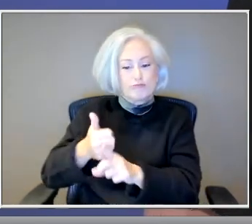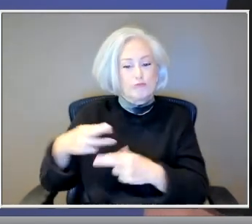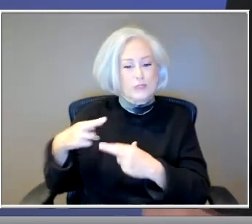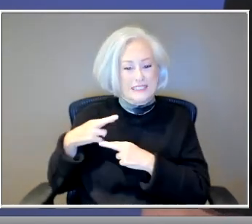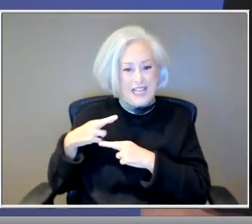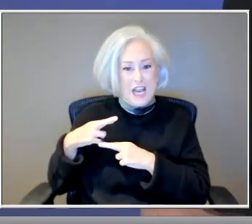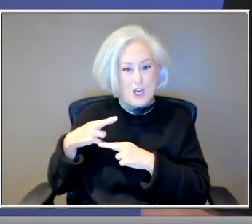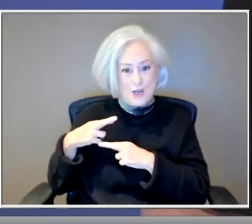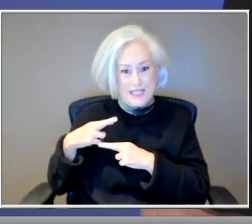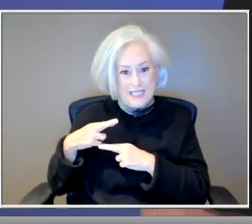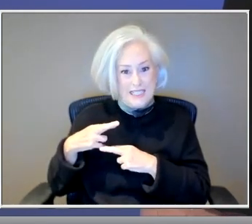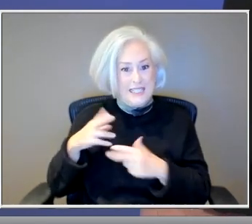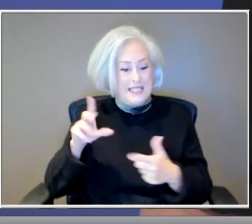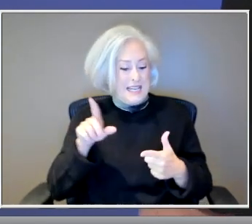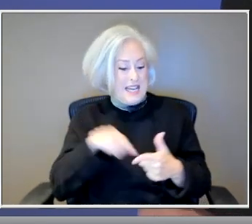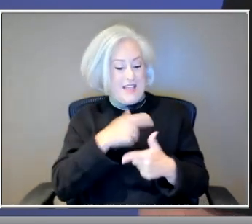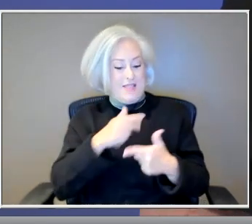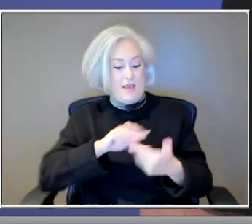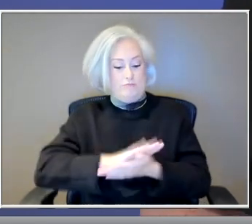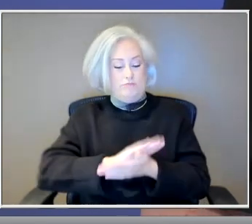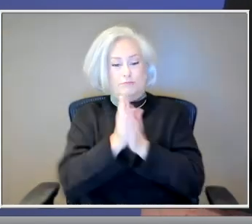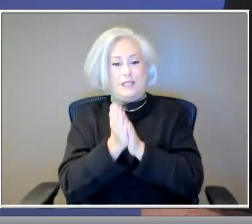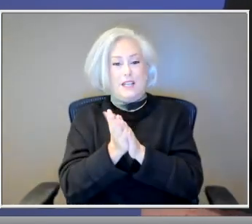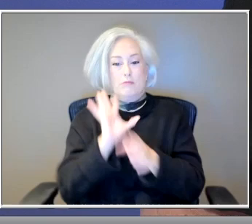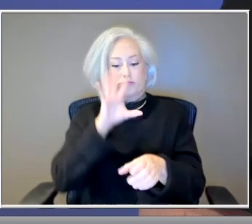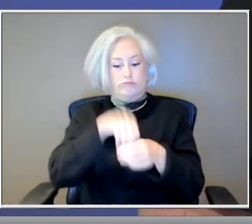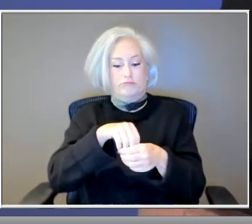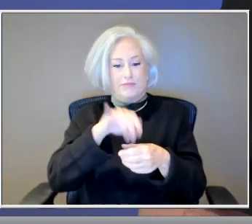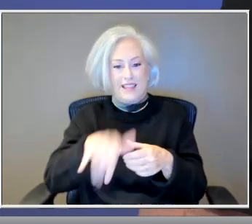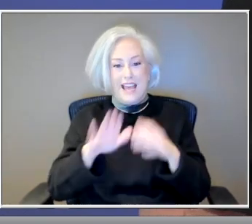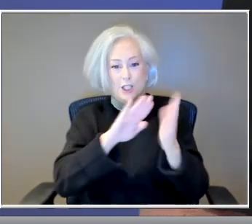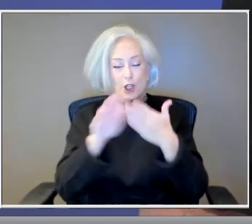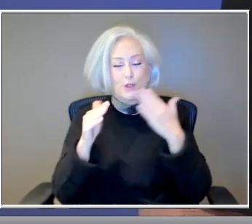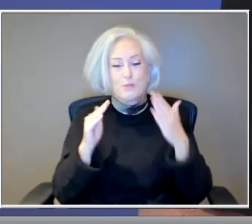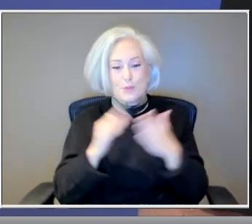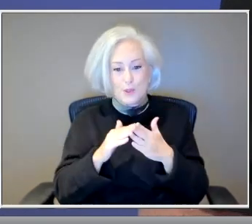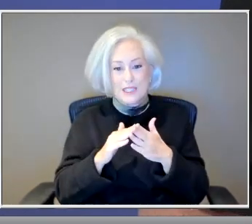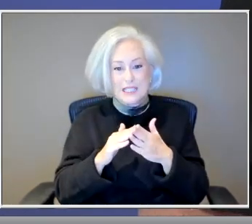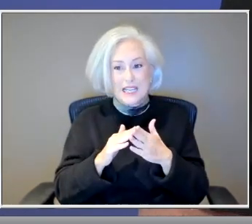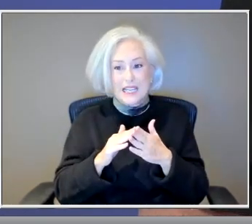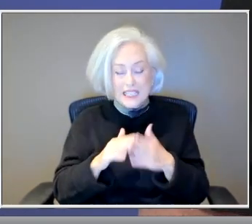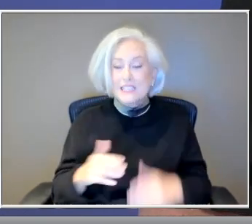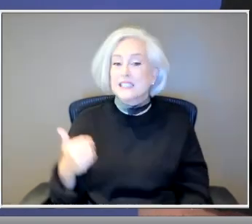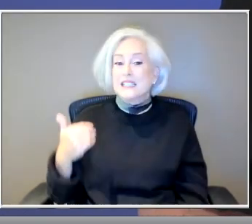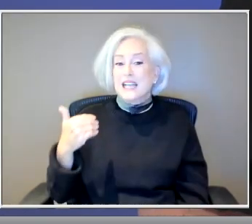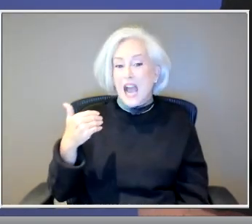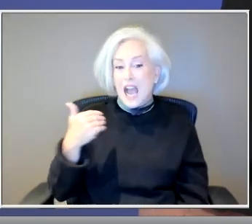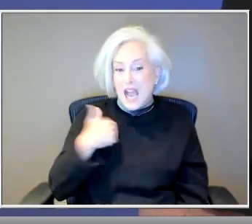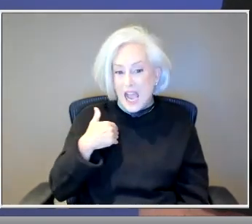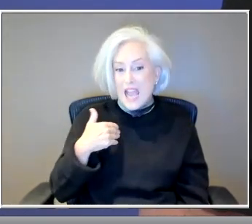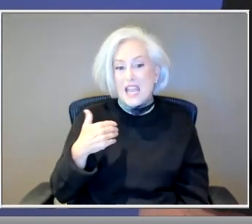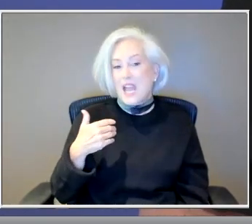became a part of that community, I guess. I got a folder that says, "Welcome to the,"